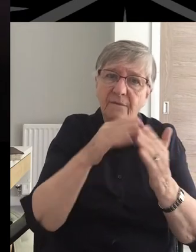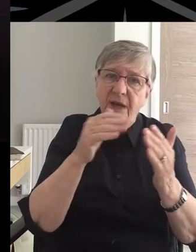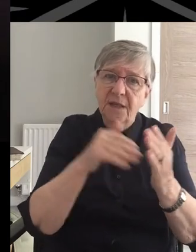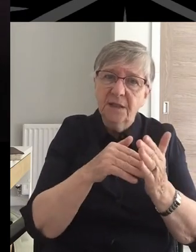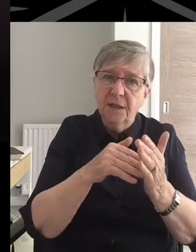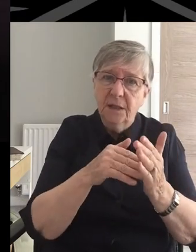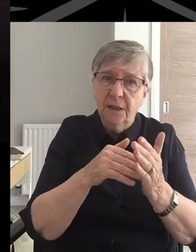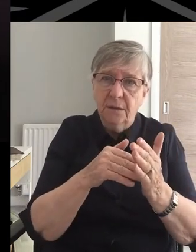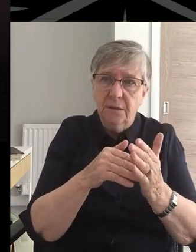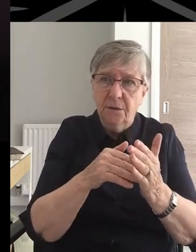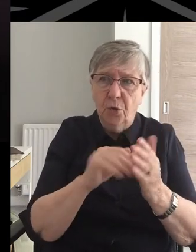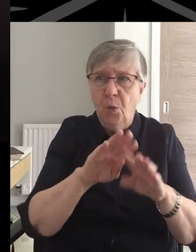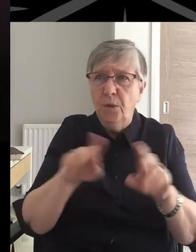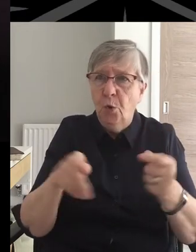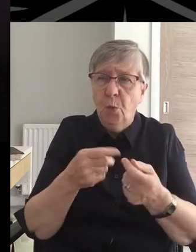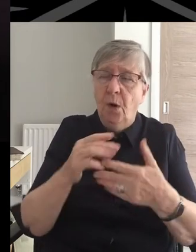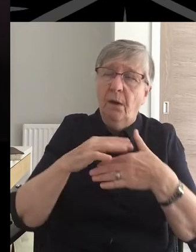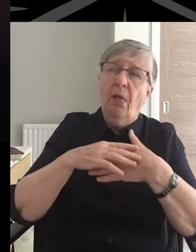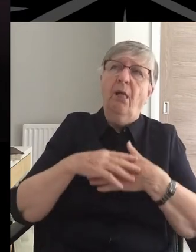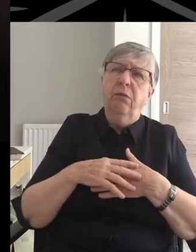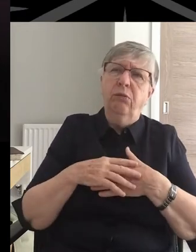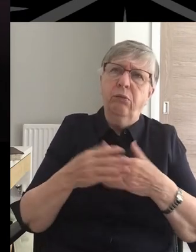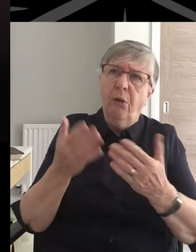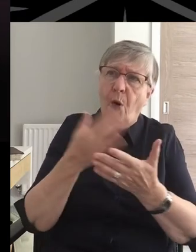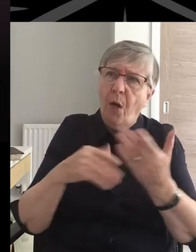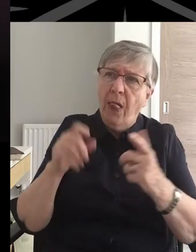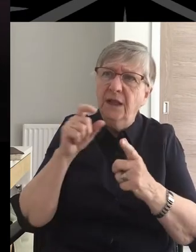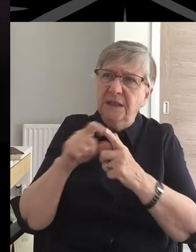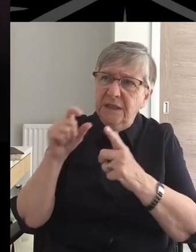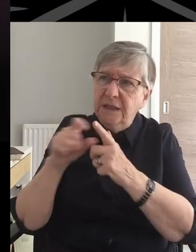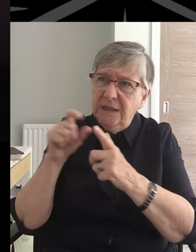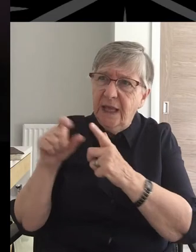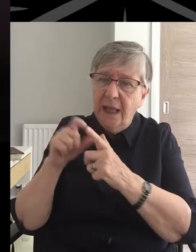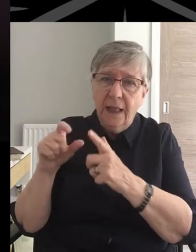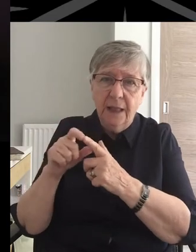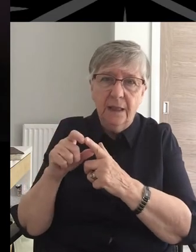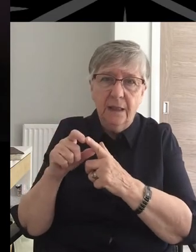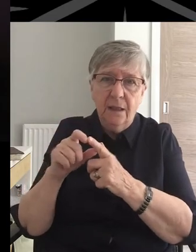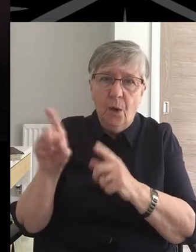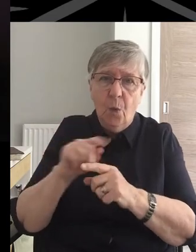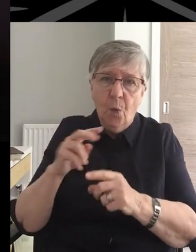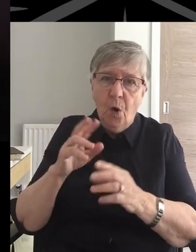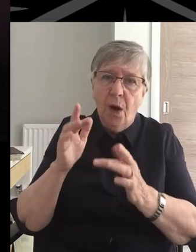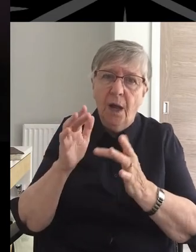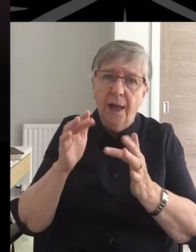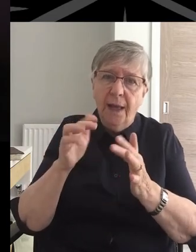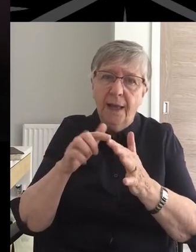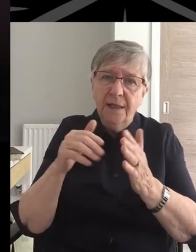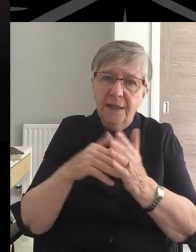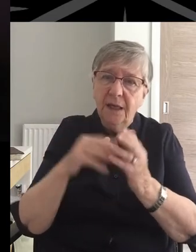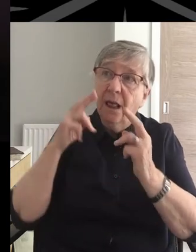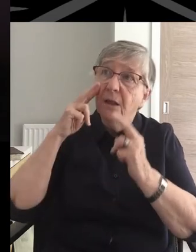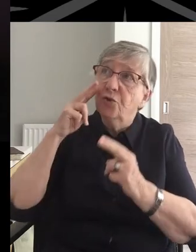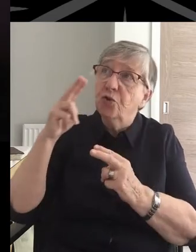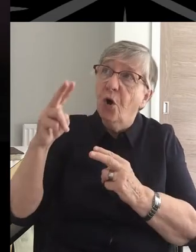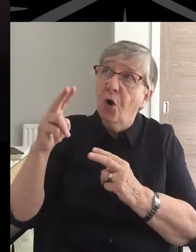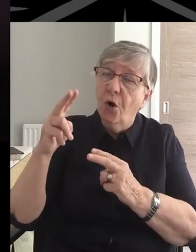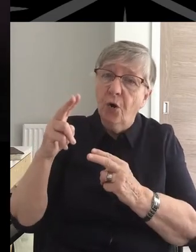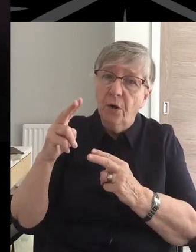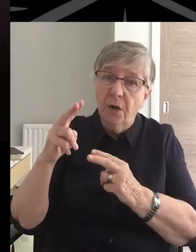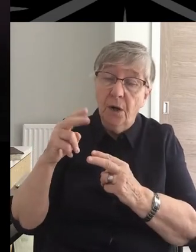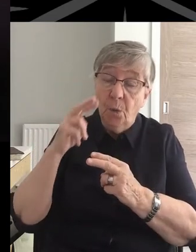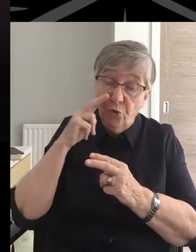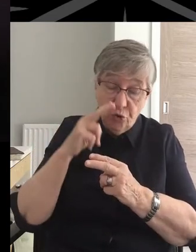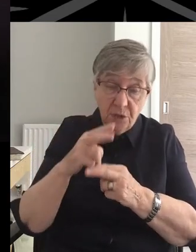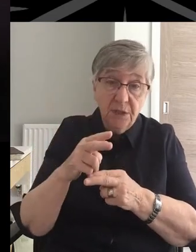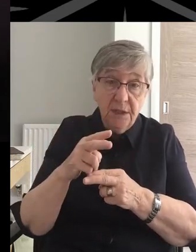Now, we need not get bogged down with all the detail of the vision in verses 4 to 28. We should notice